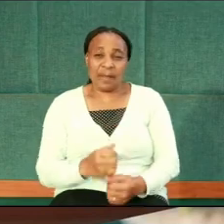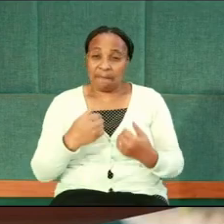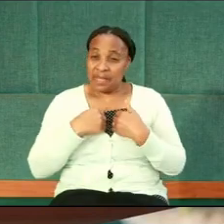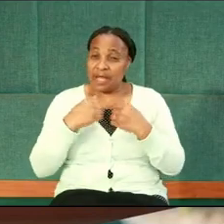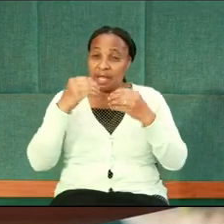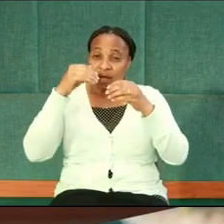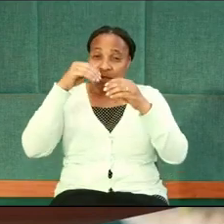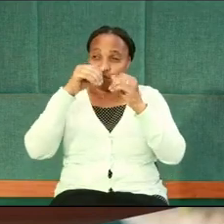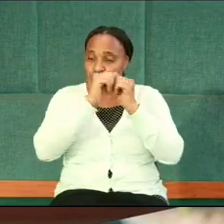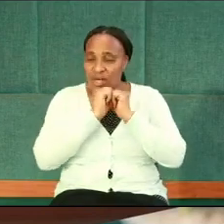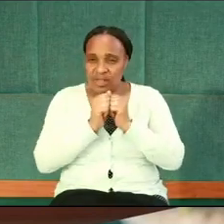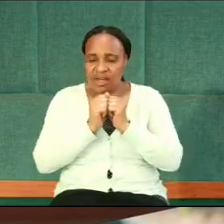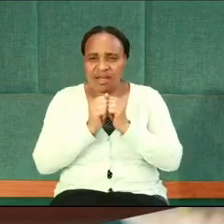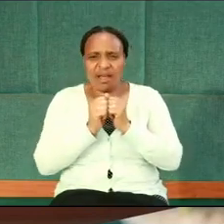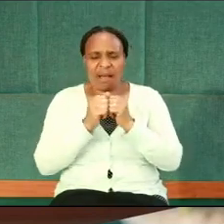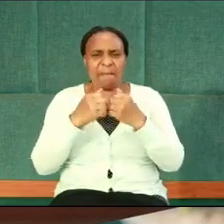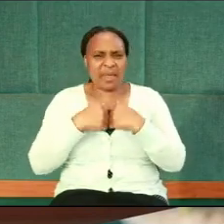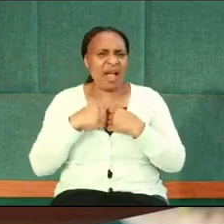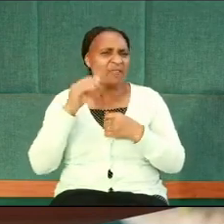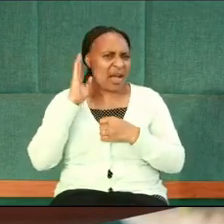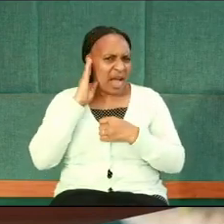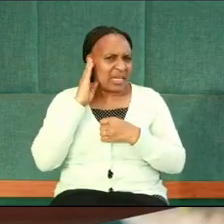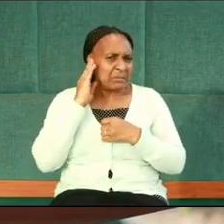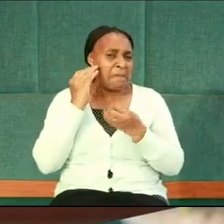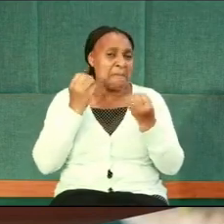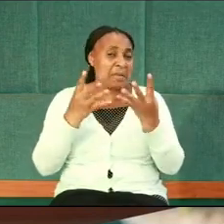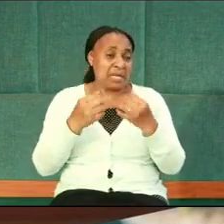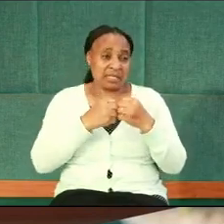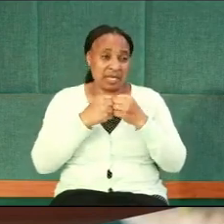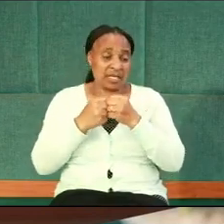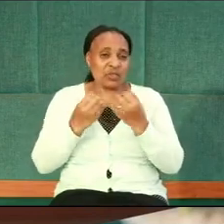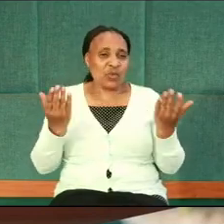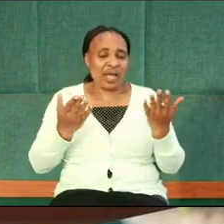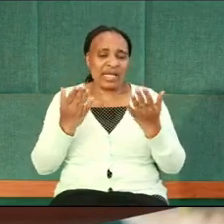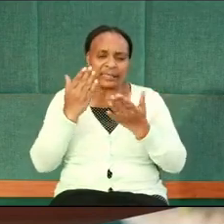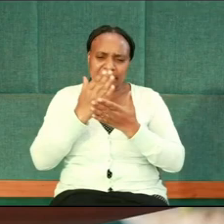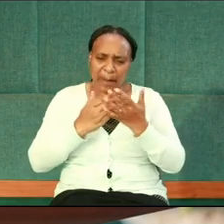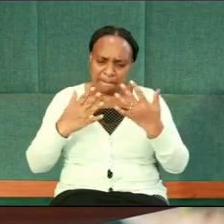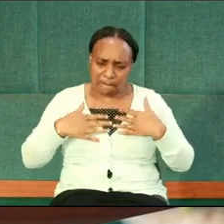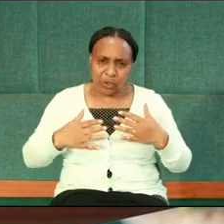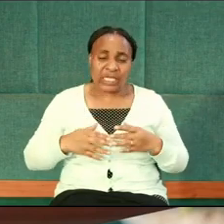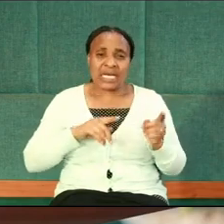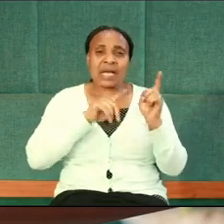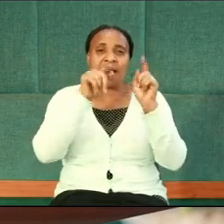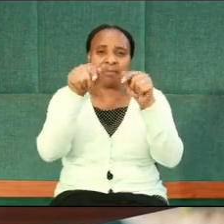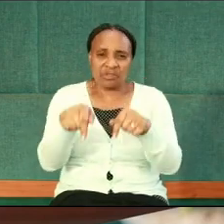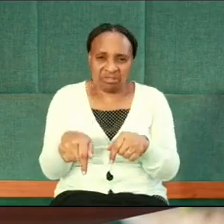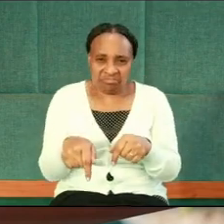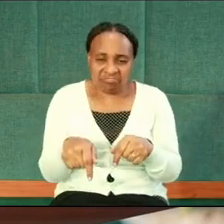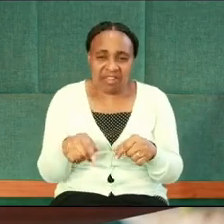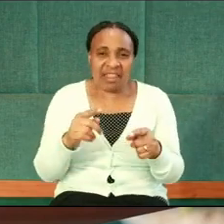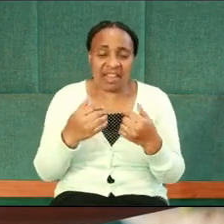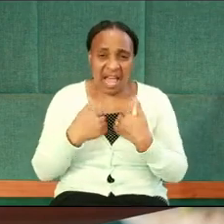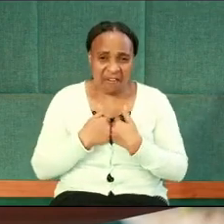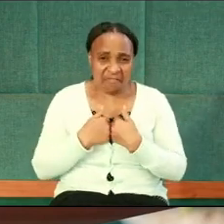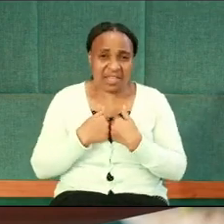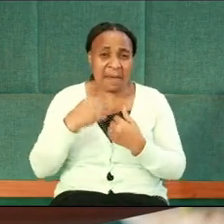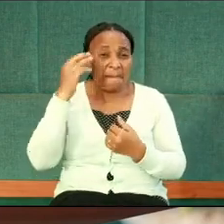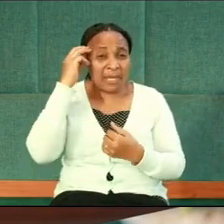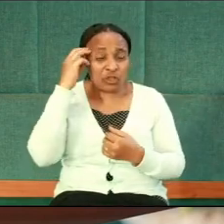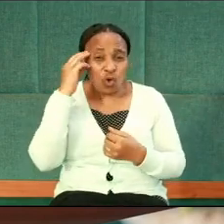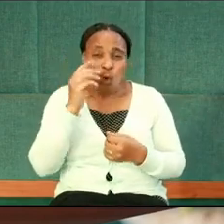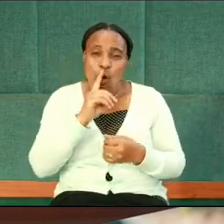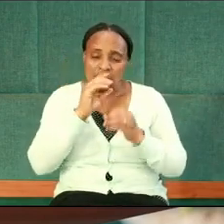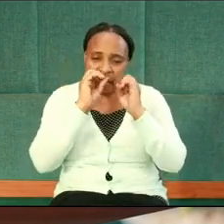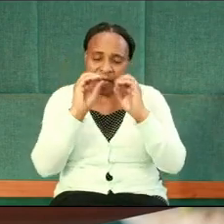them together. I have had some challenges where somebody comes and is having mental disorders, but there's